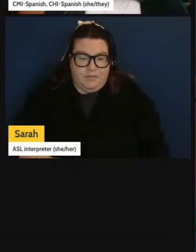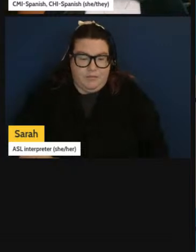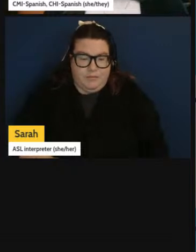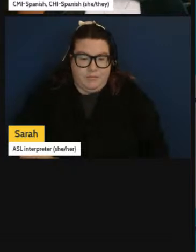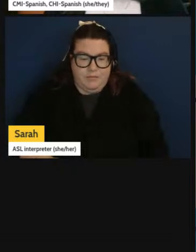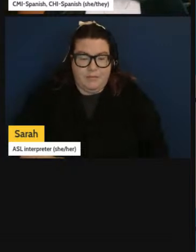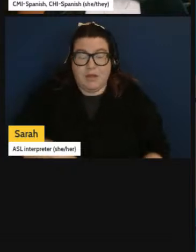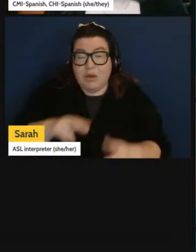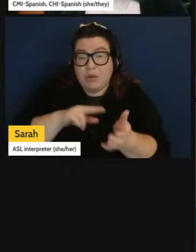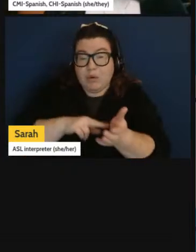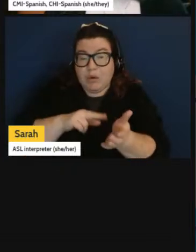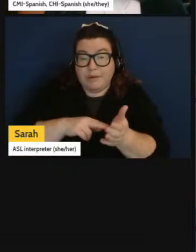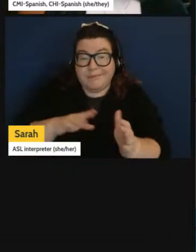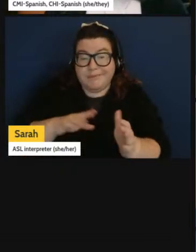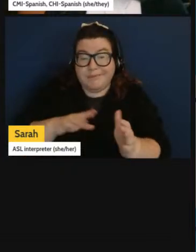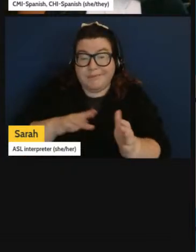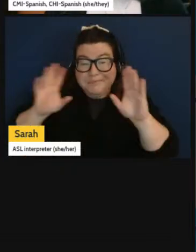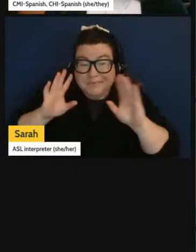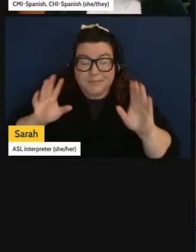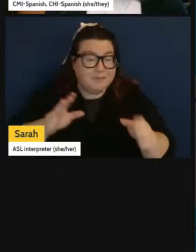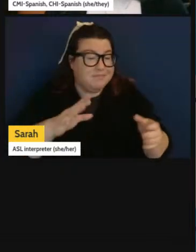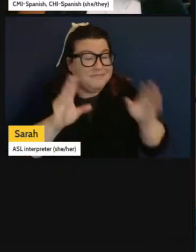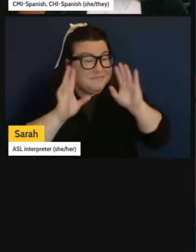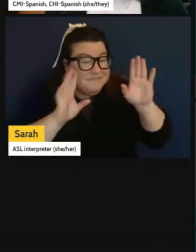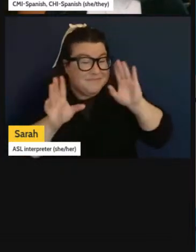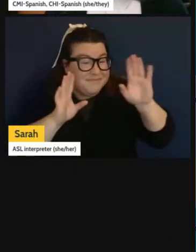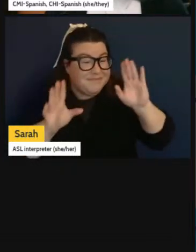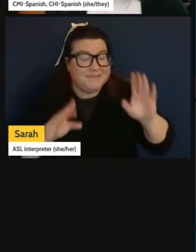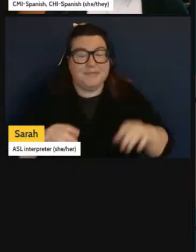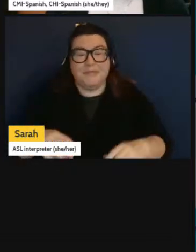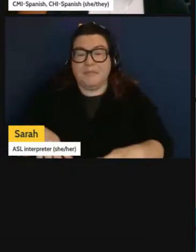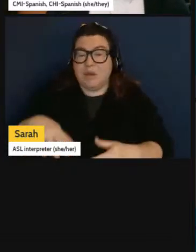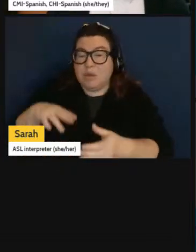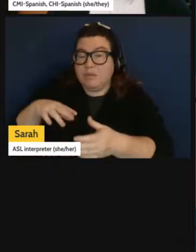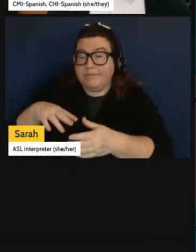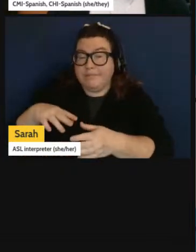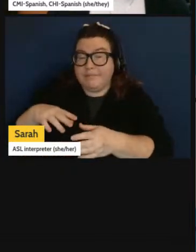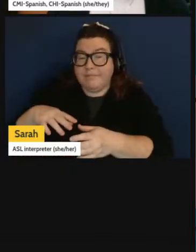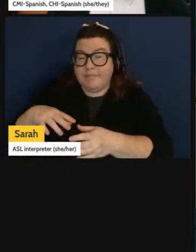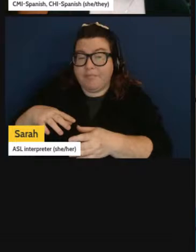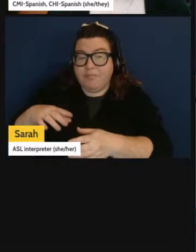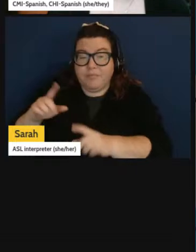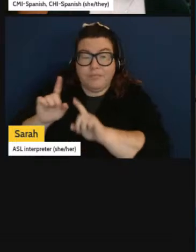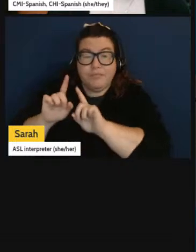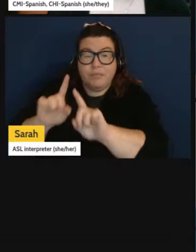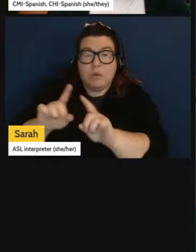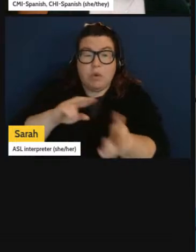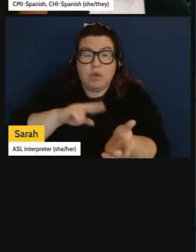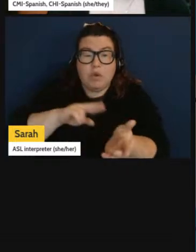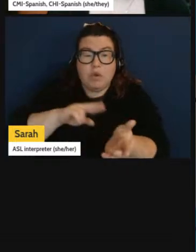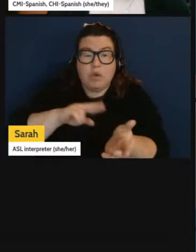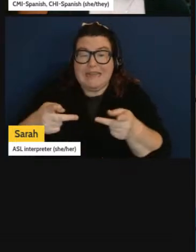And the nurse greets the patient greets the nurse, and the nurse leads the patient back to the nurse's station.